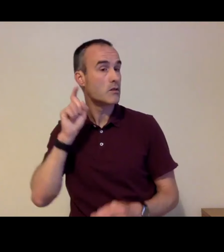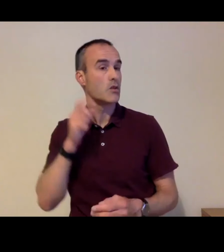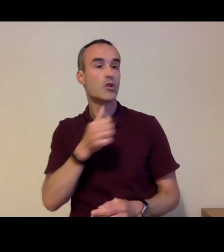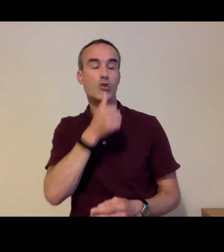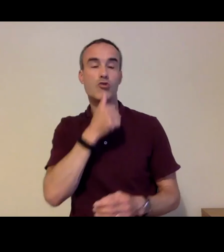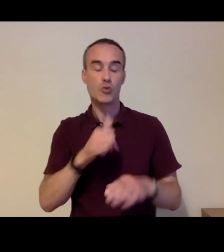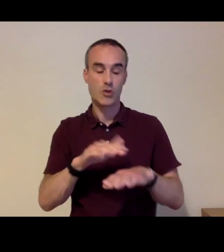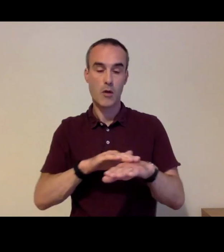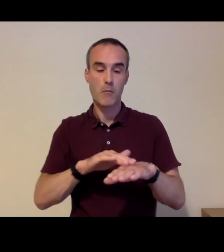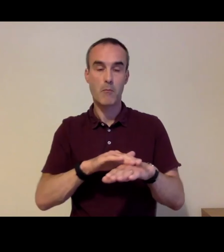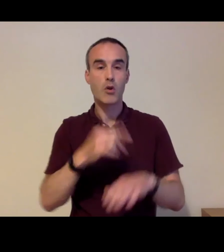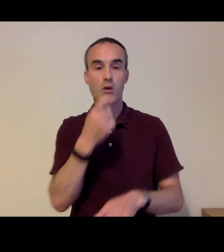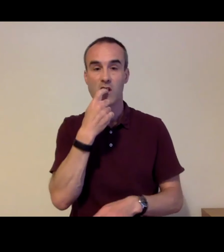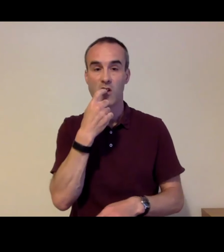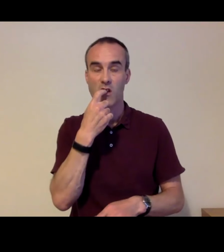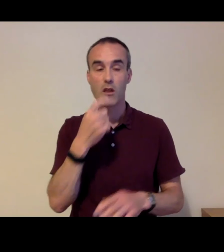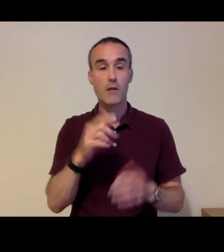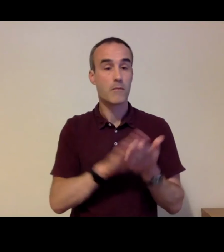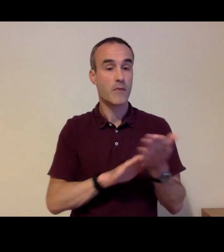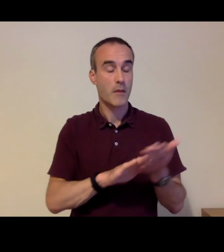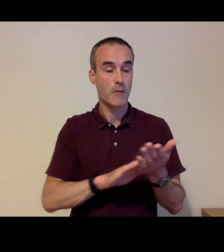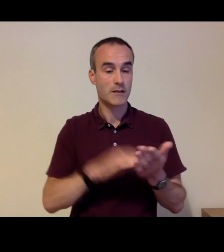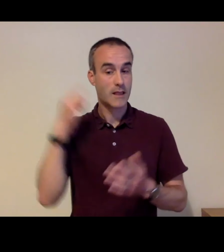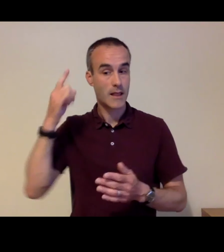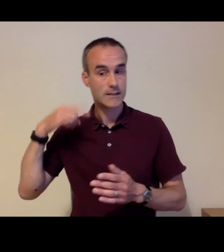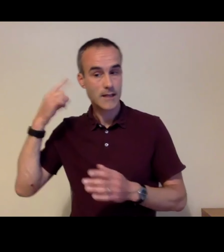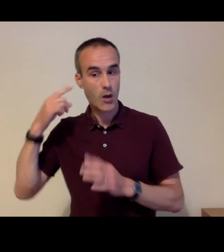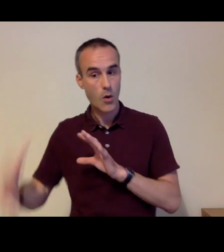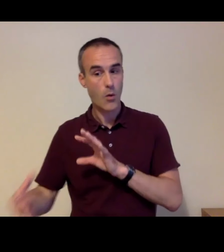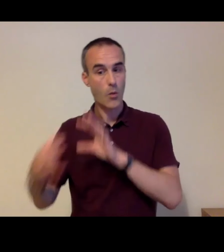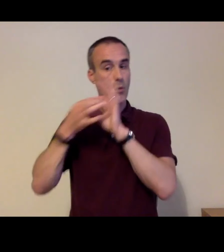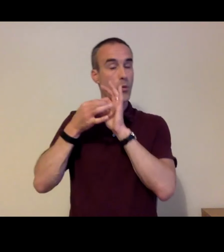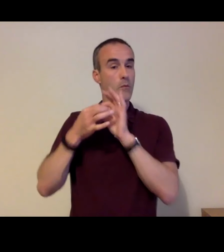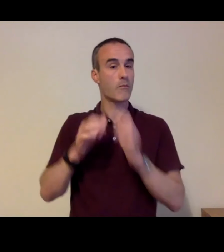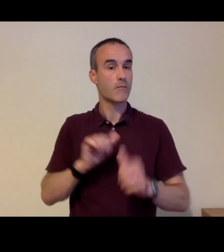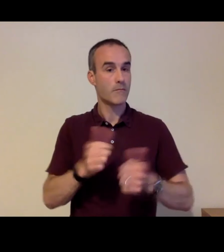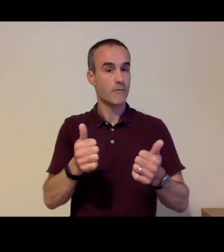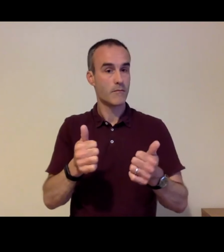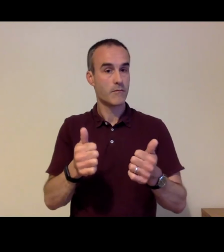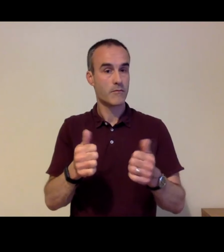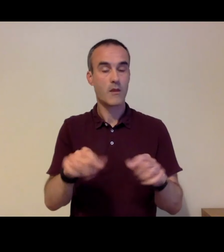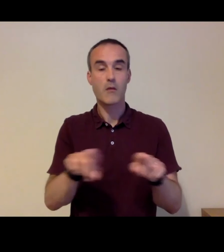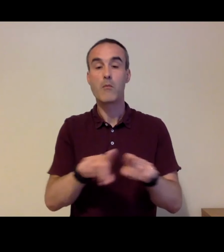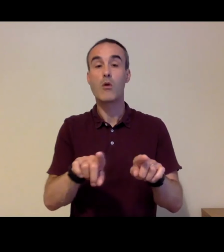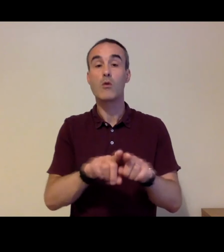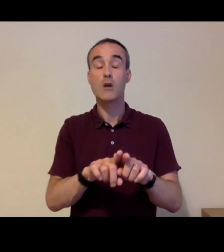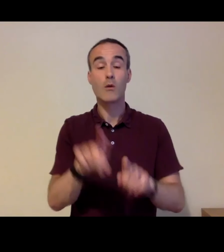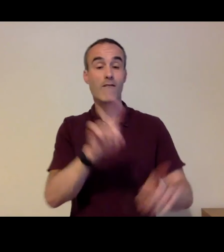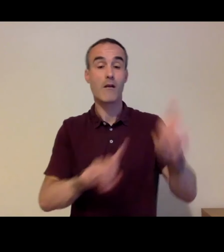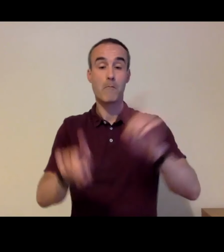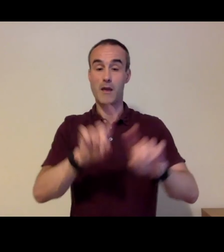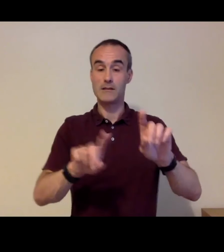so I can stream sound to that. I've also got a little dongle that I can put in the middle of a meeting room or